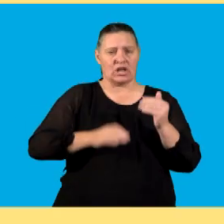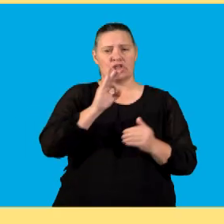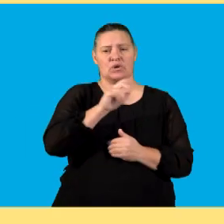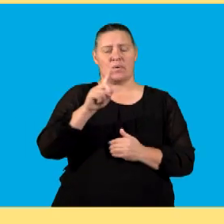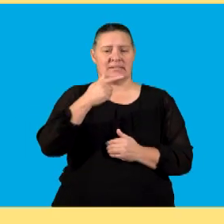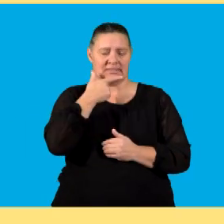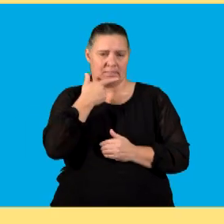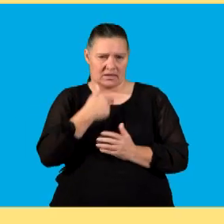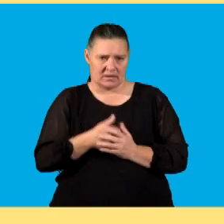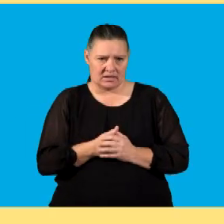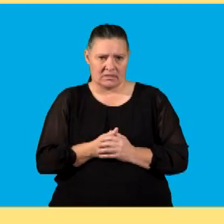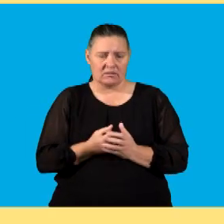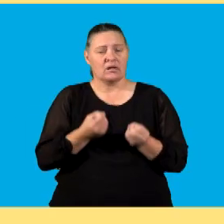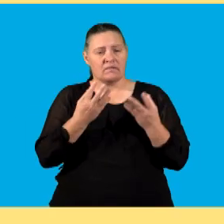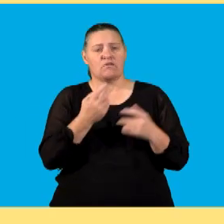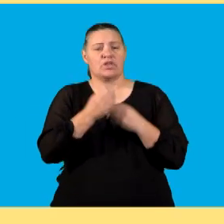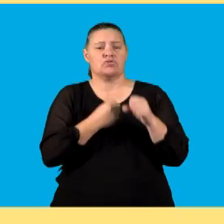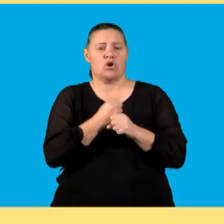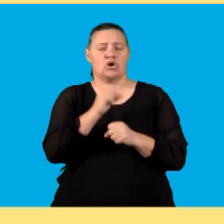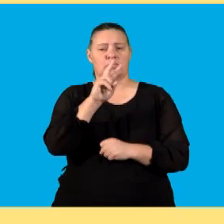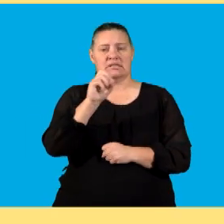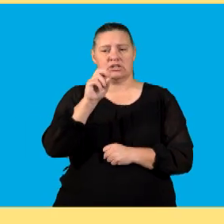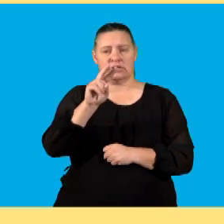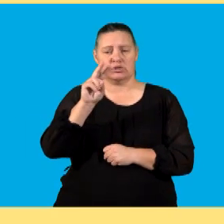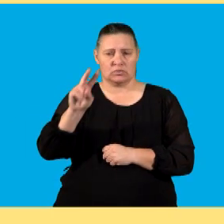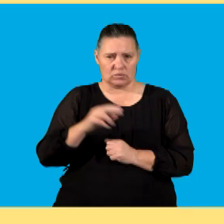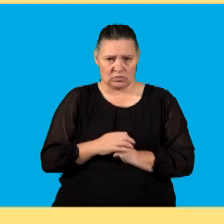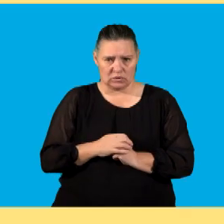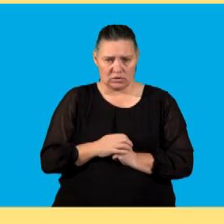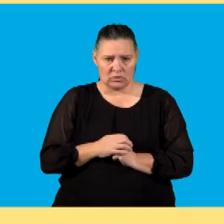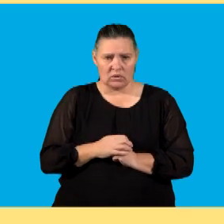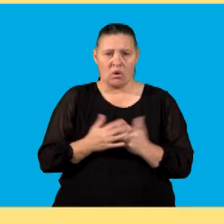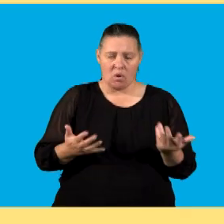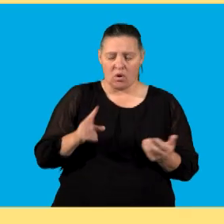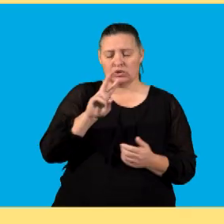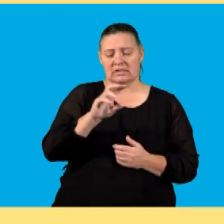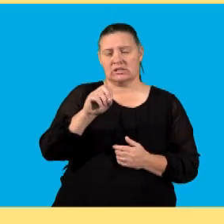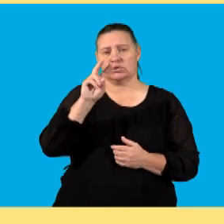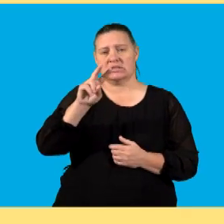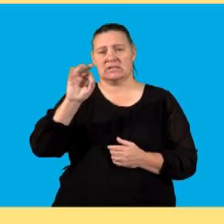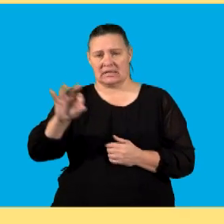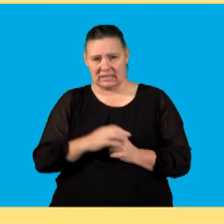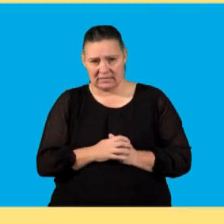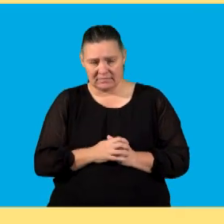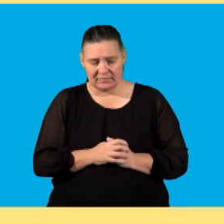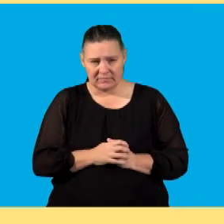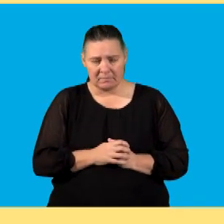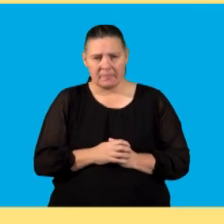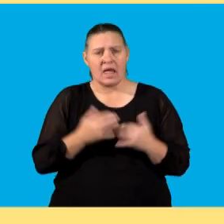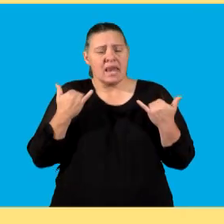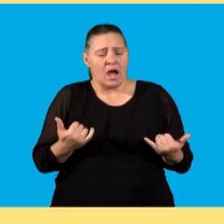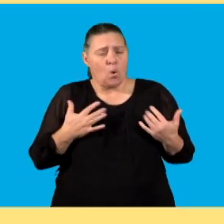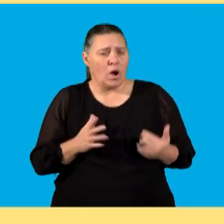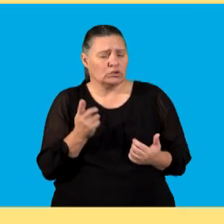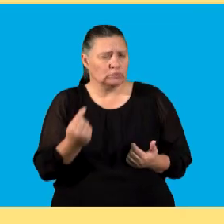December. And we're given for the year 2022 and the year 2023. So what we want to do now